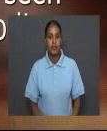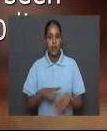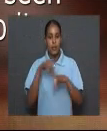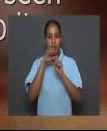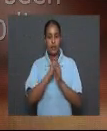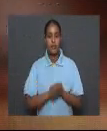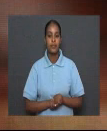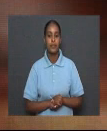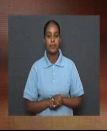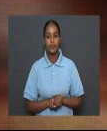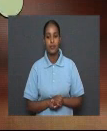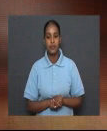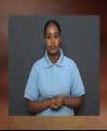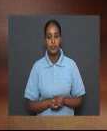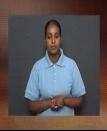Time's up.